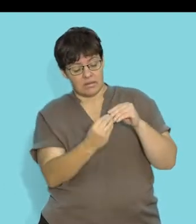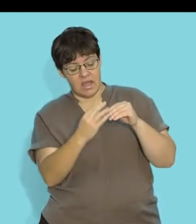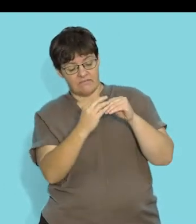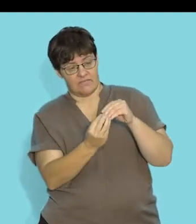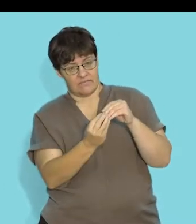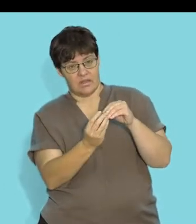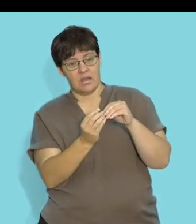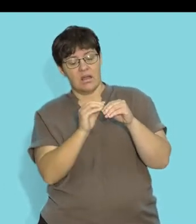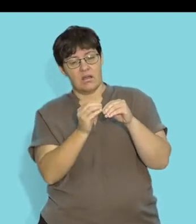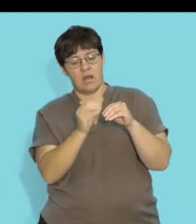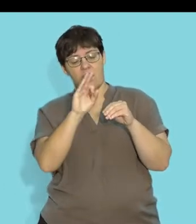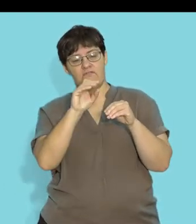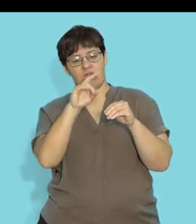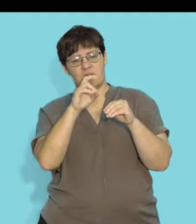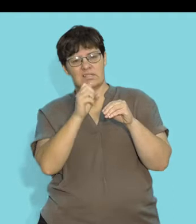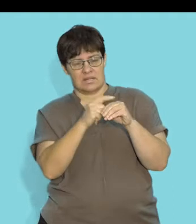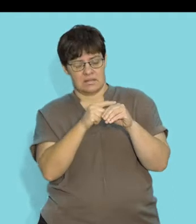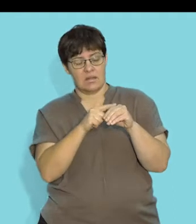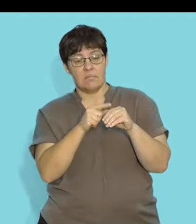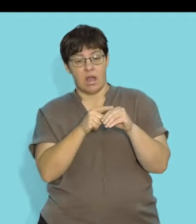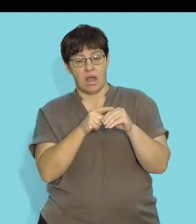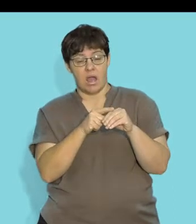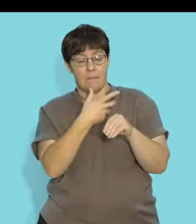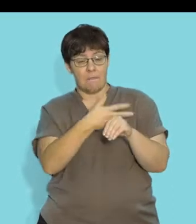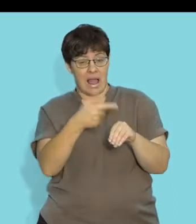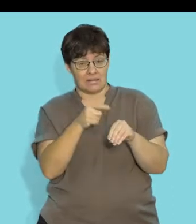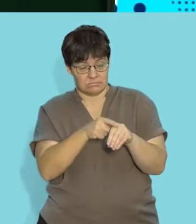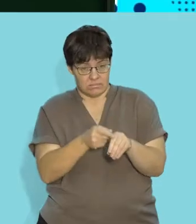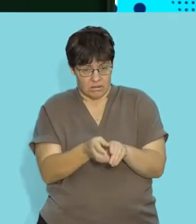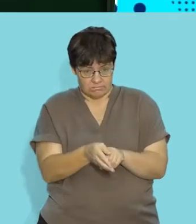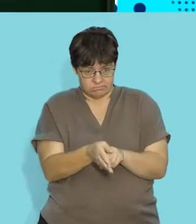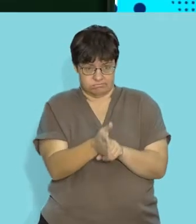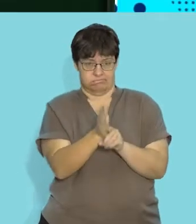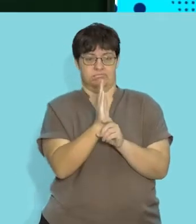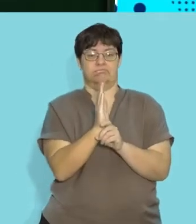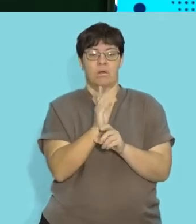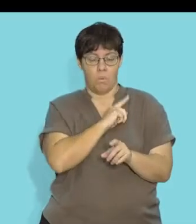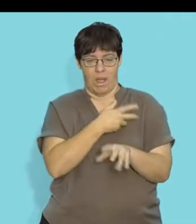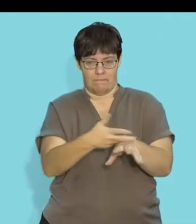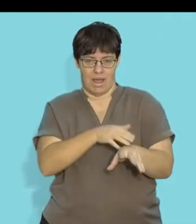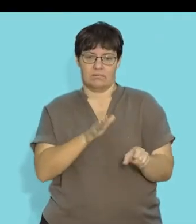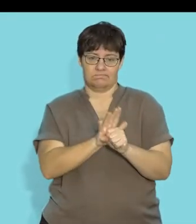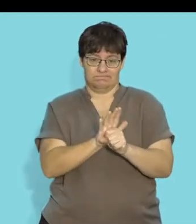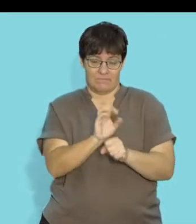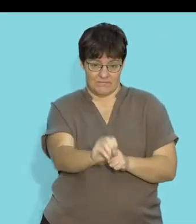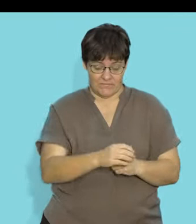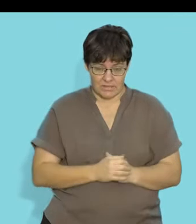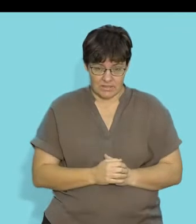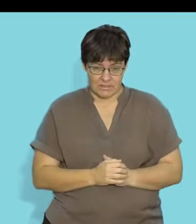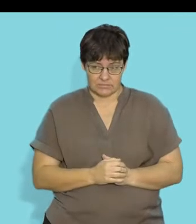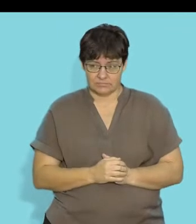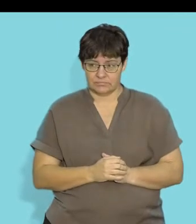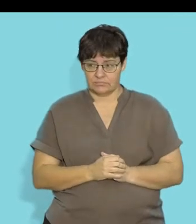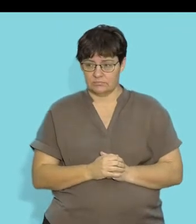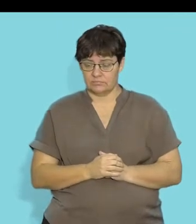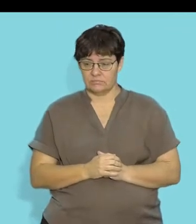tissue, which fills up with blood upon stimulation and becomes stiff and erect. Okay, the